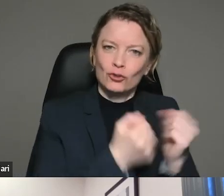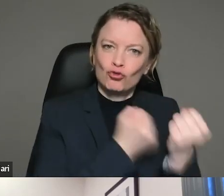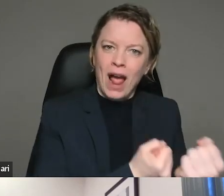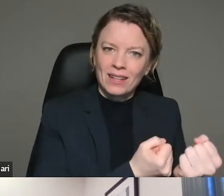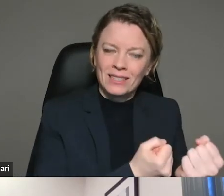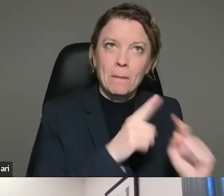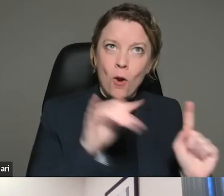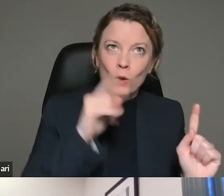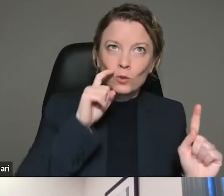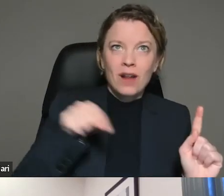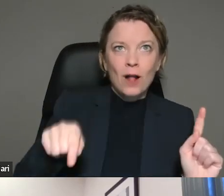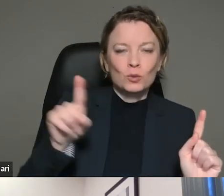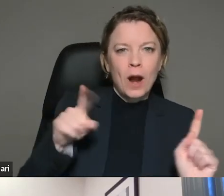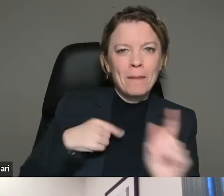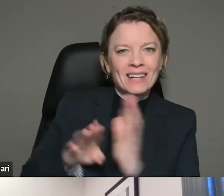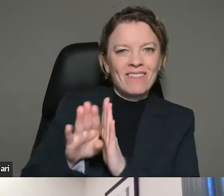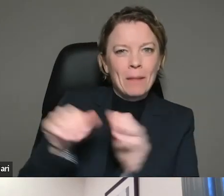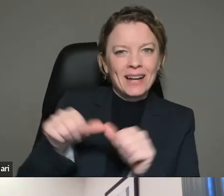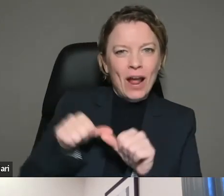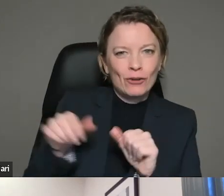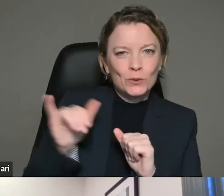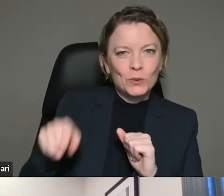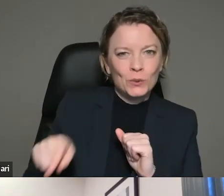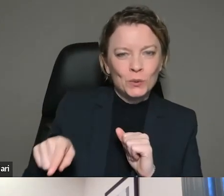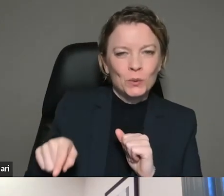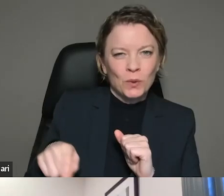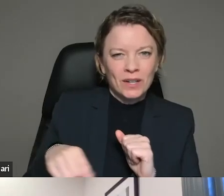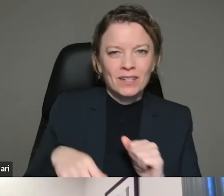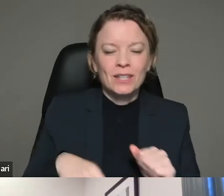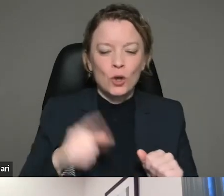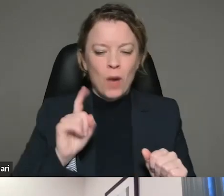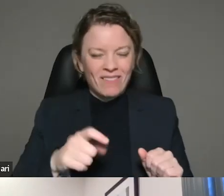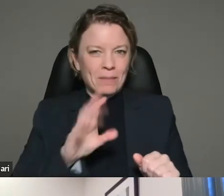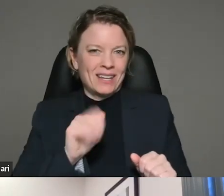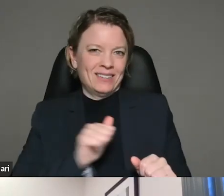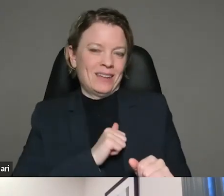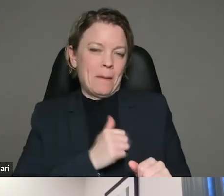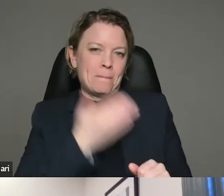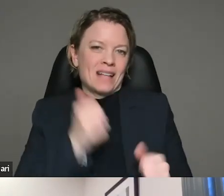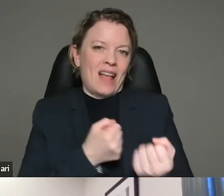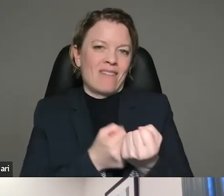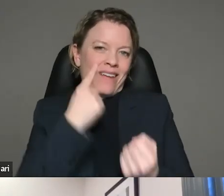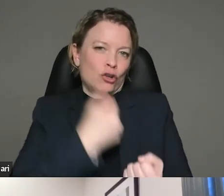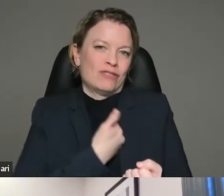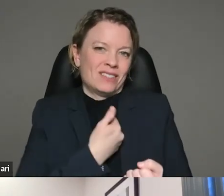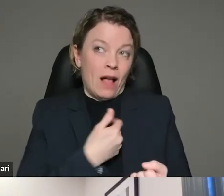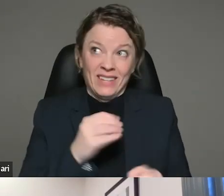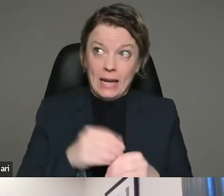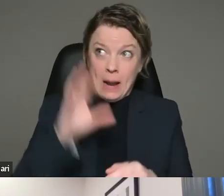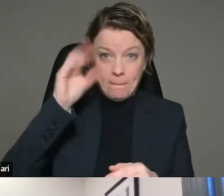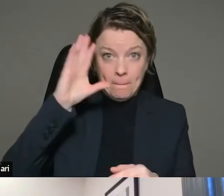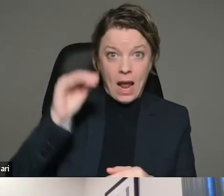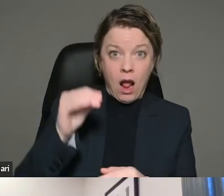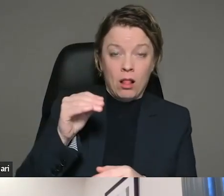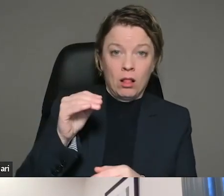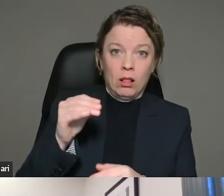development areas. So I think unless you can be your own best advocate, particularly in a male-dominated environment like finance, I think it's super